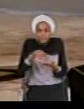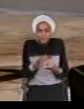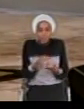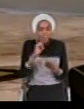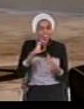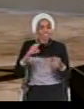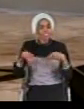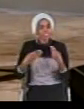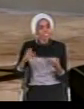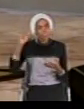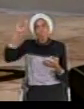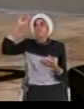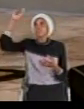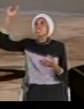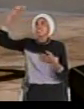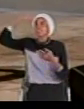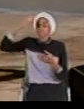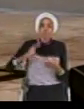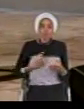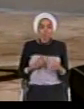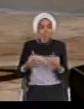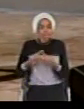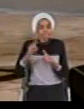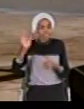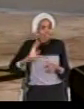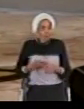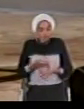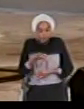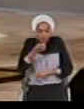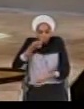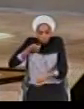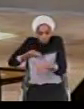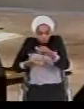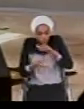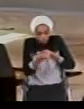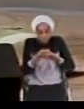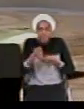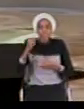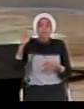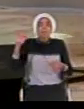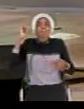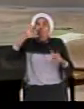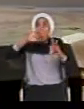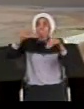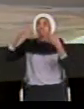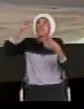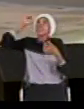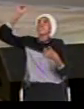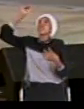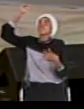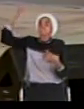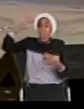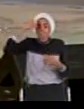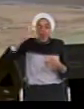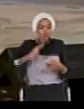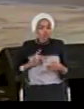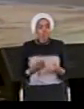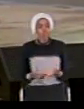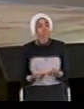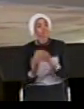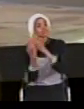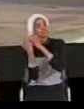for us as our substitute, who gave himself for us to bear our pain,